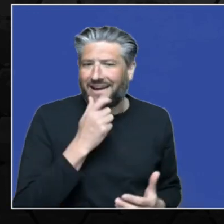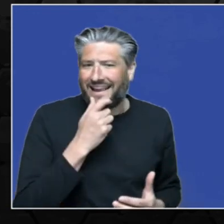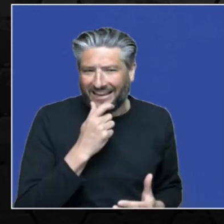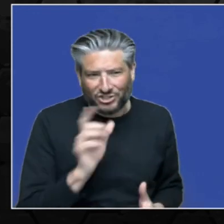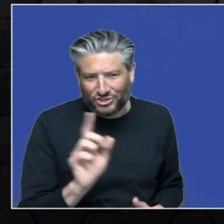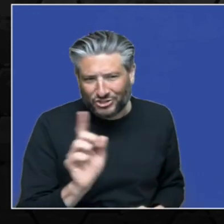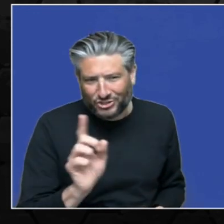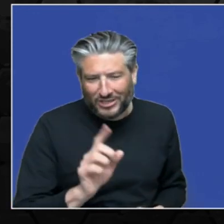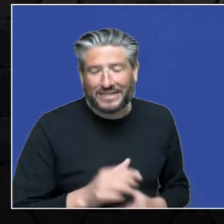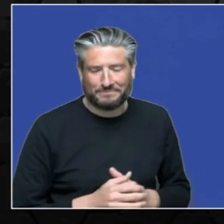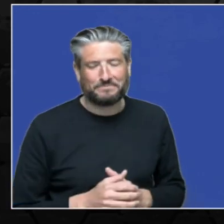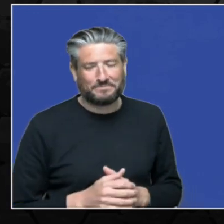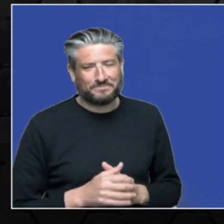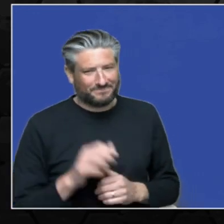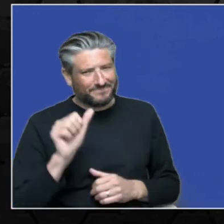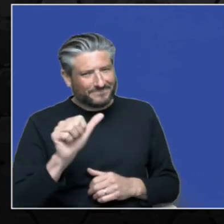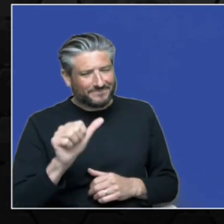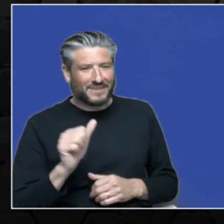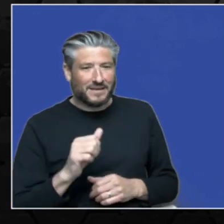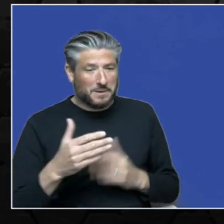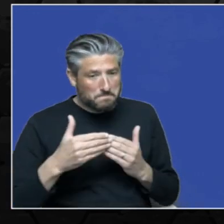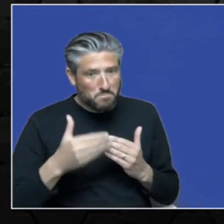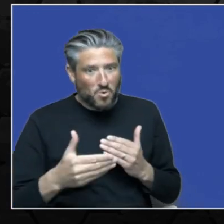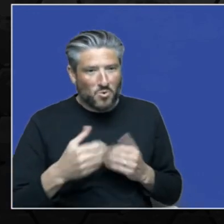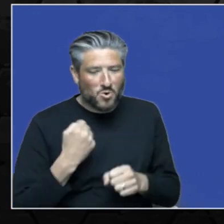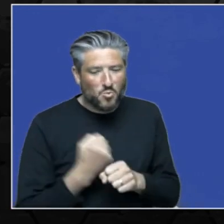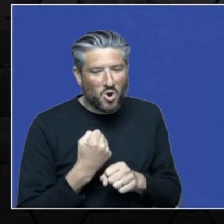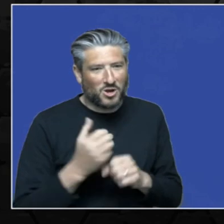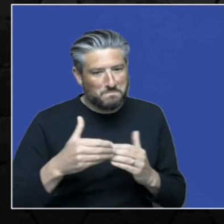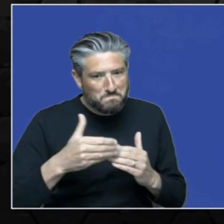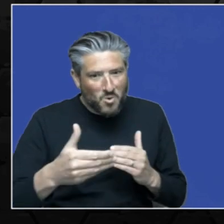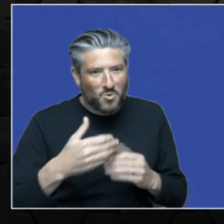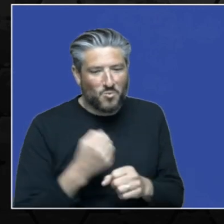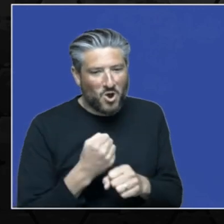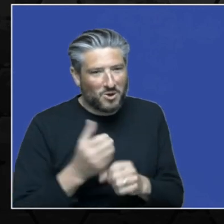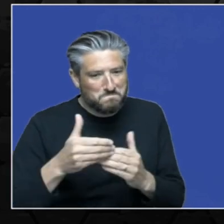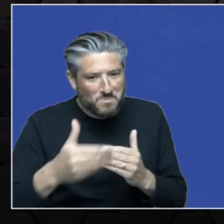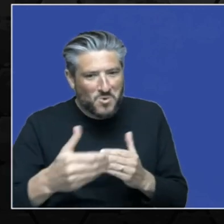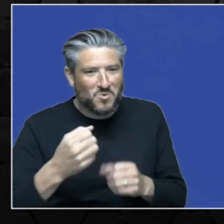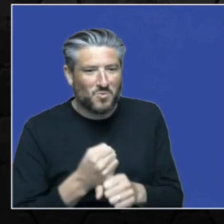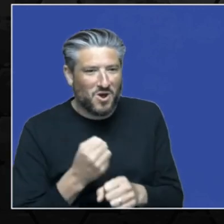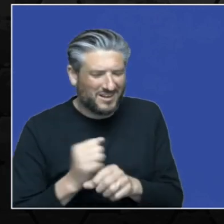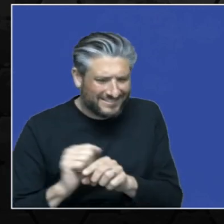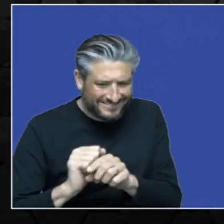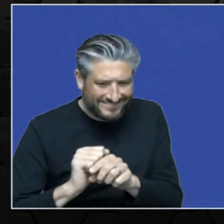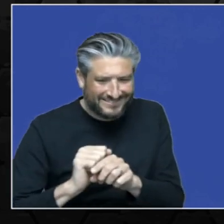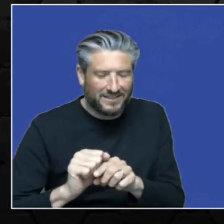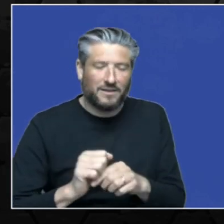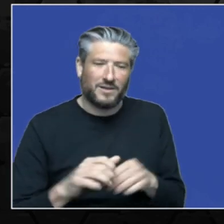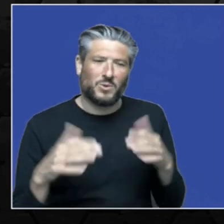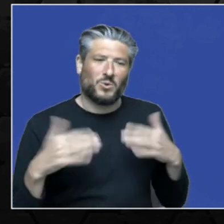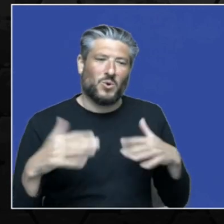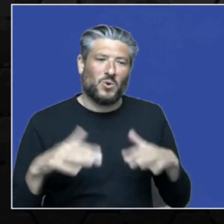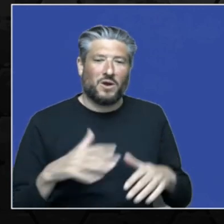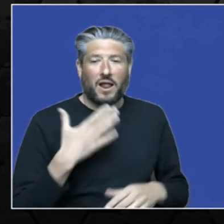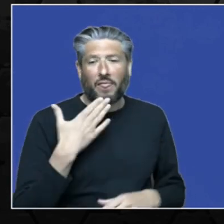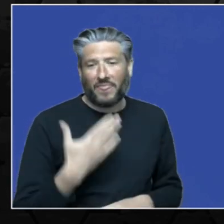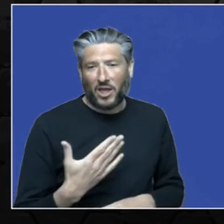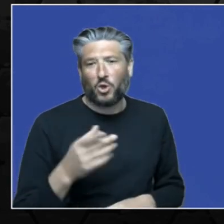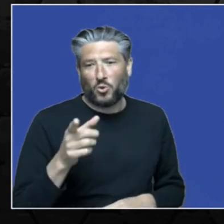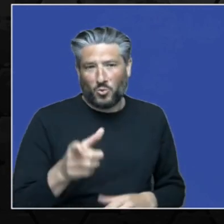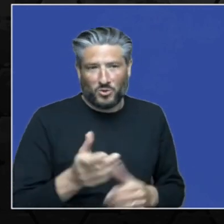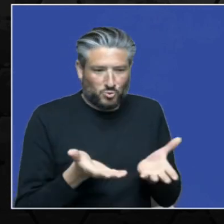Yeah. many orgs are like on their way for that. But this was amazing. This was great. Thanks a lot for sharing. And for those of you who